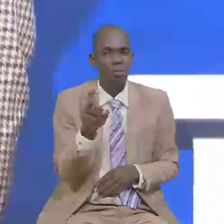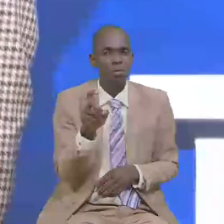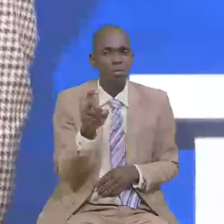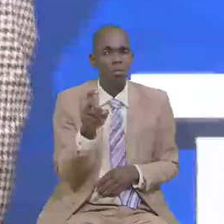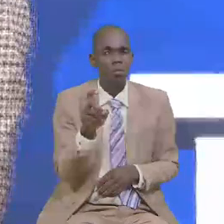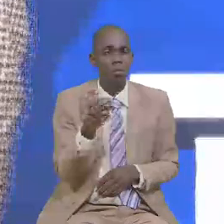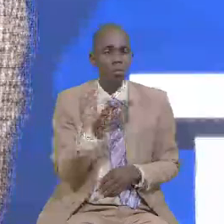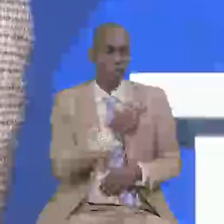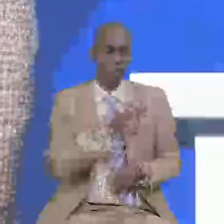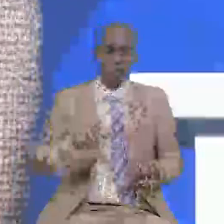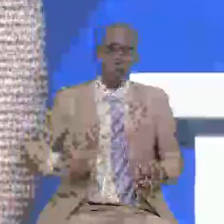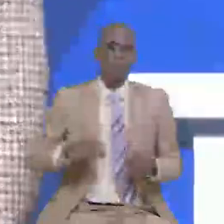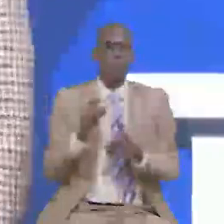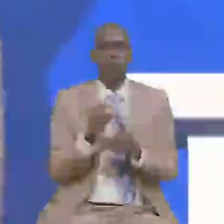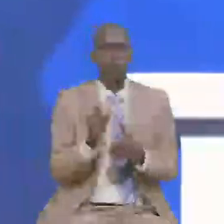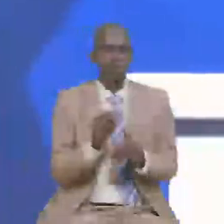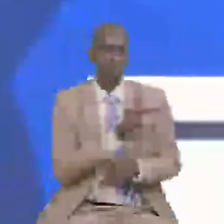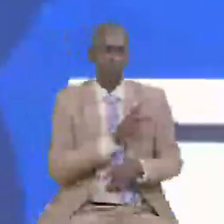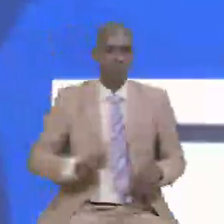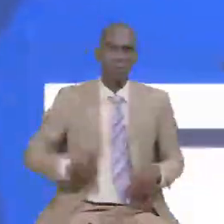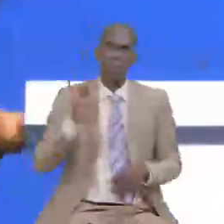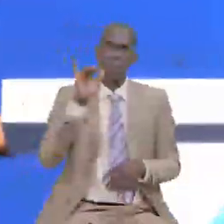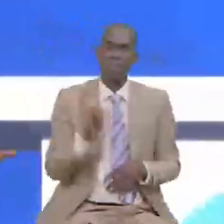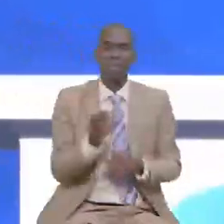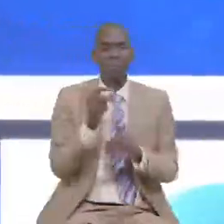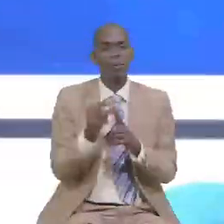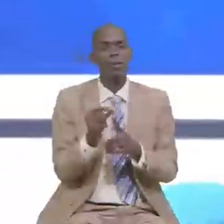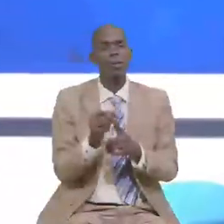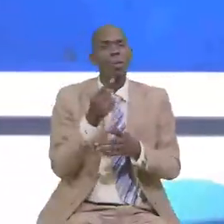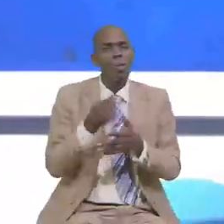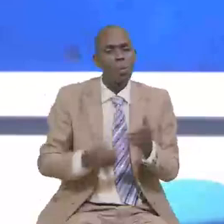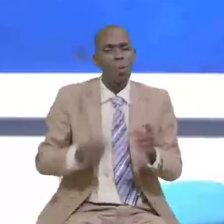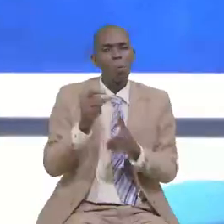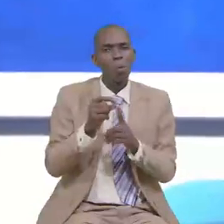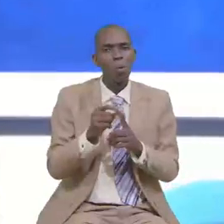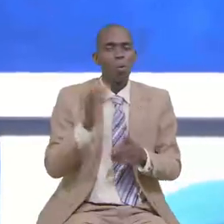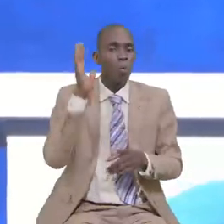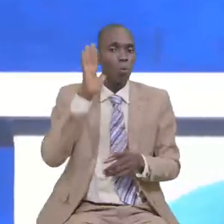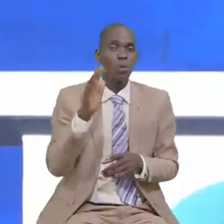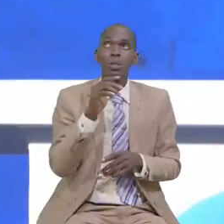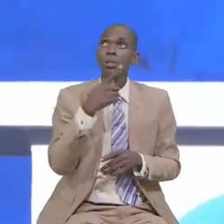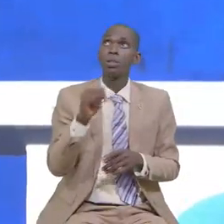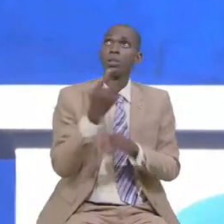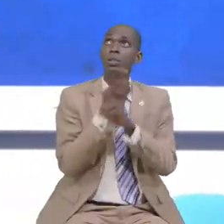Royal word, kingly word. What word will the deliverer speak?